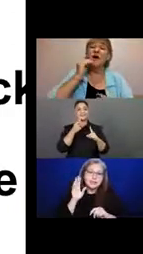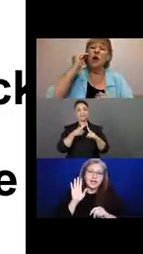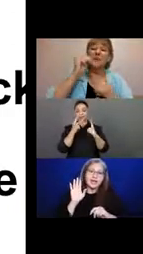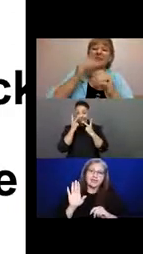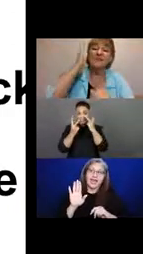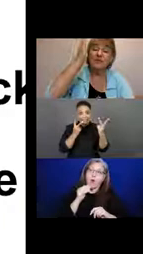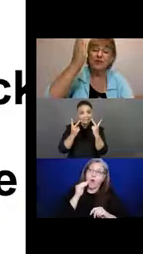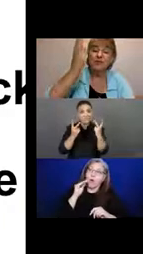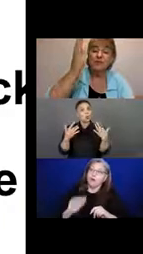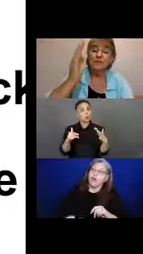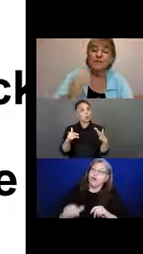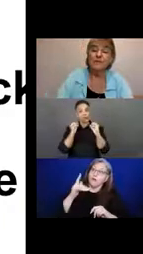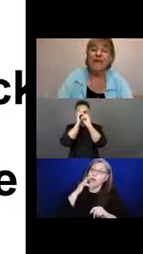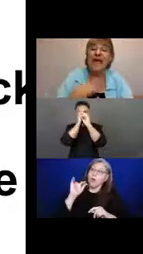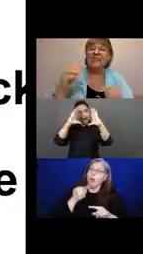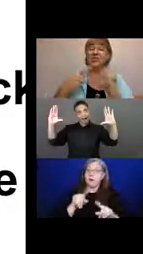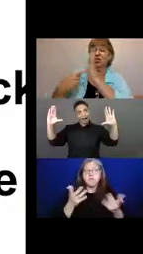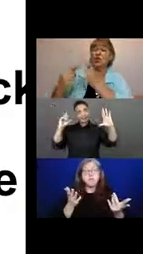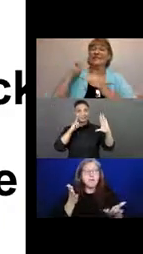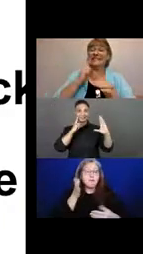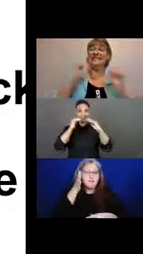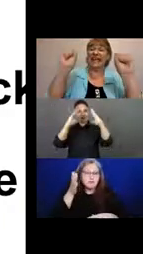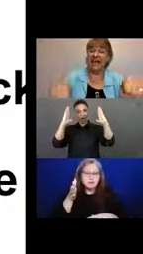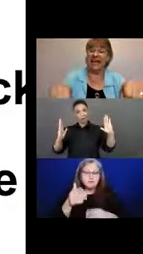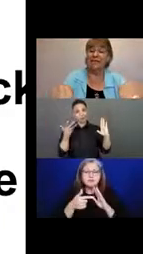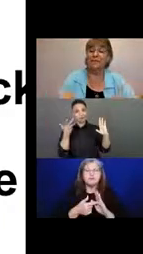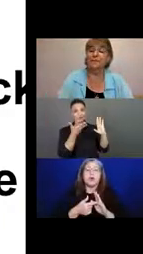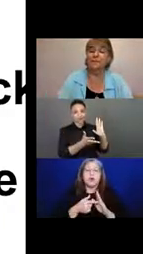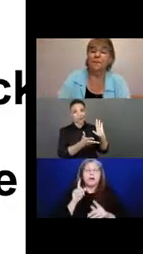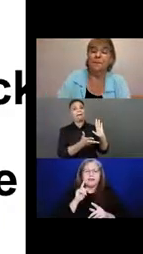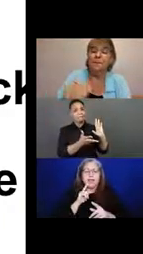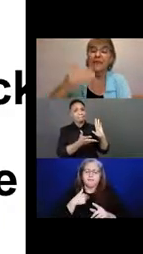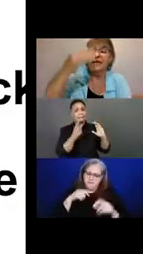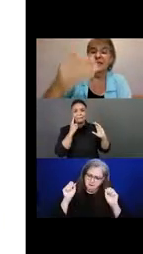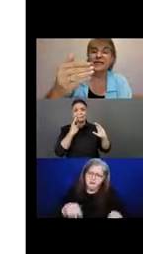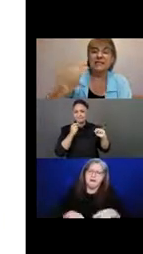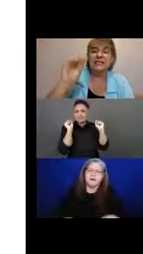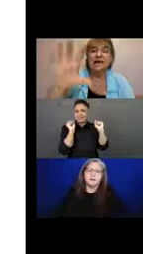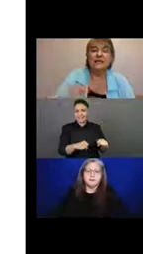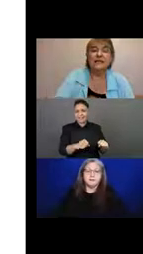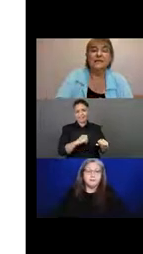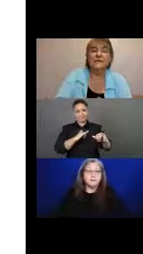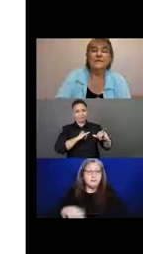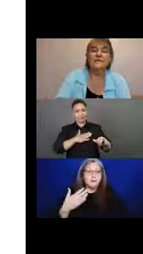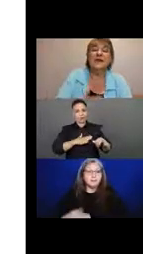deaf home in the future and to show that deaf can. Next